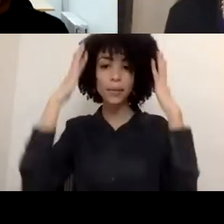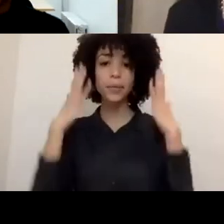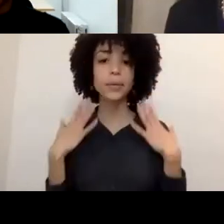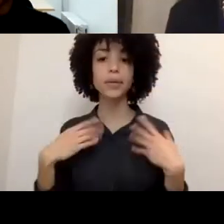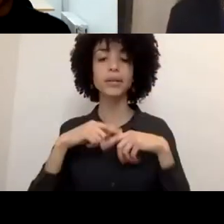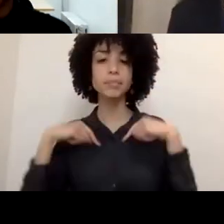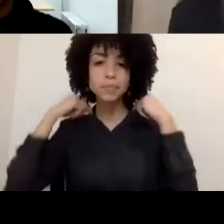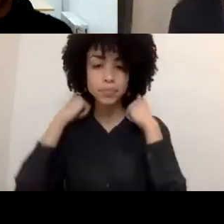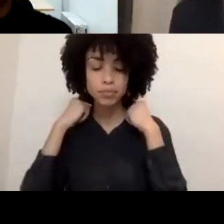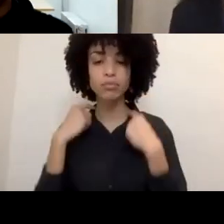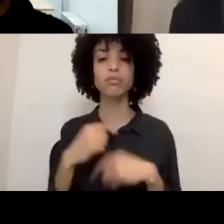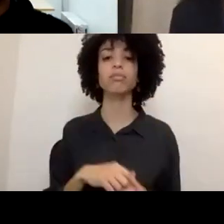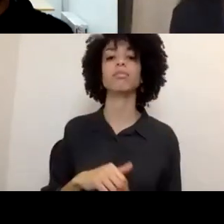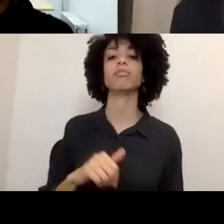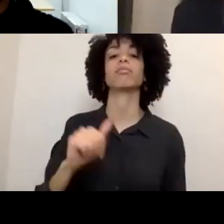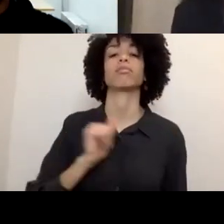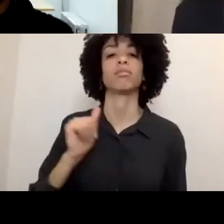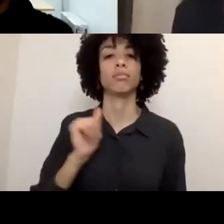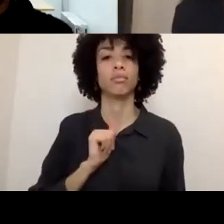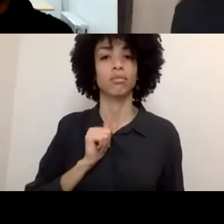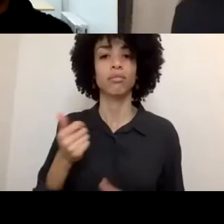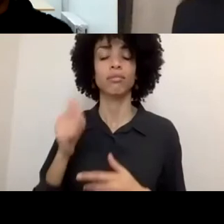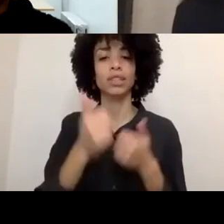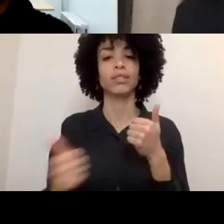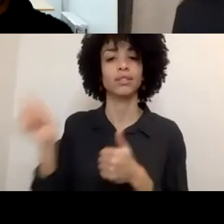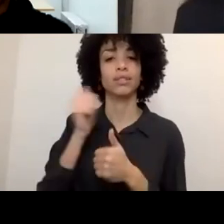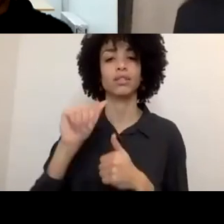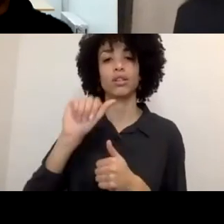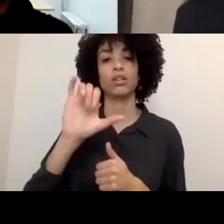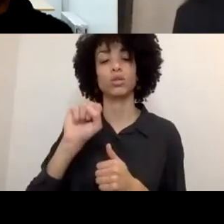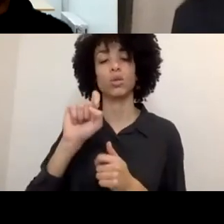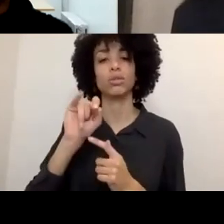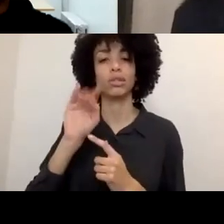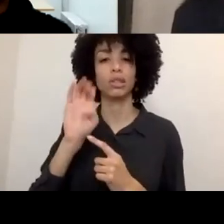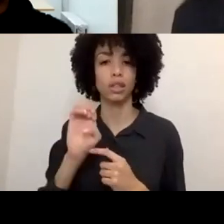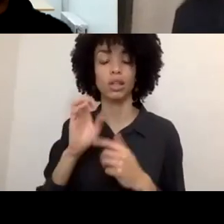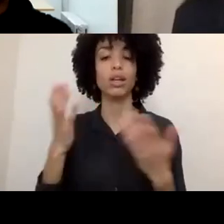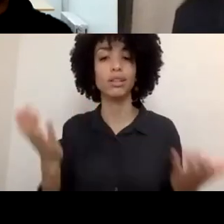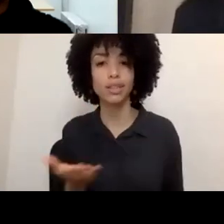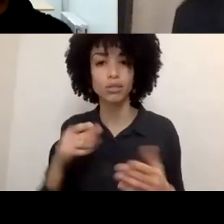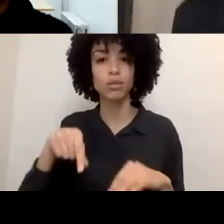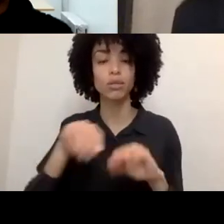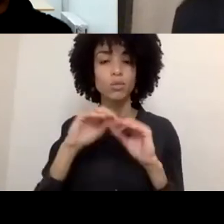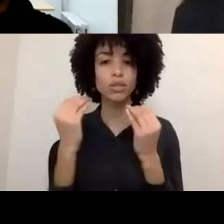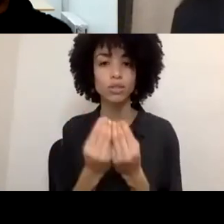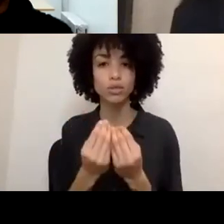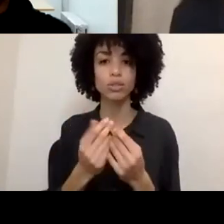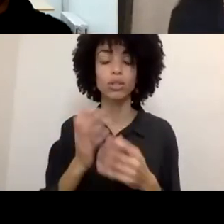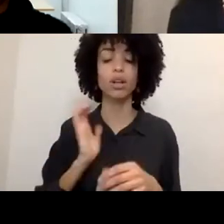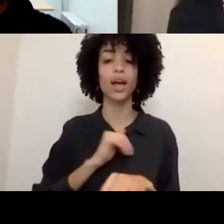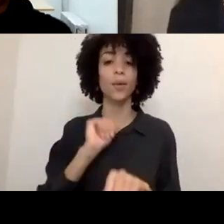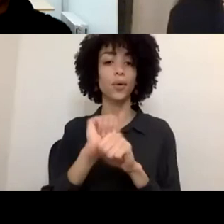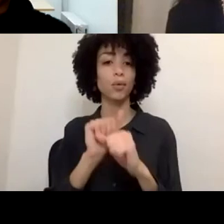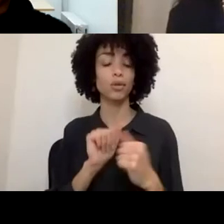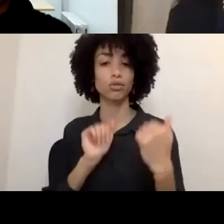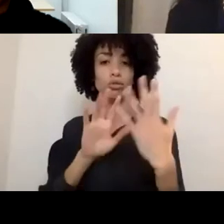Senior Program Associate at the Nathan Cummings Foundation, a national social justice foundation. Our work addresses the 2